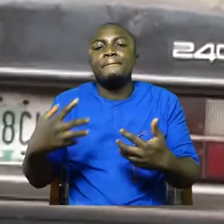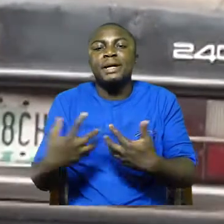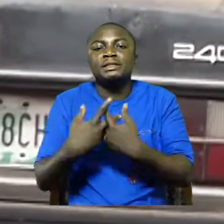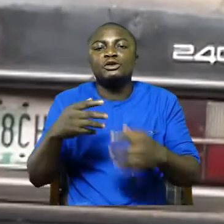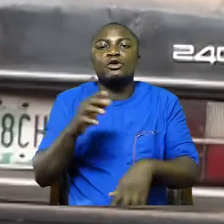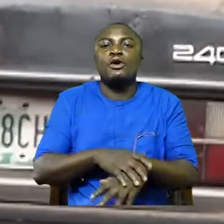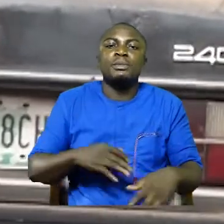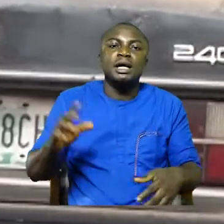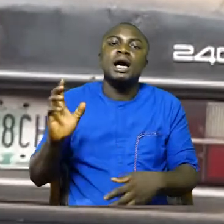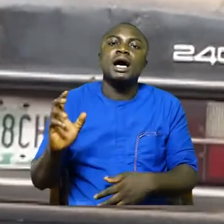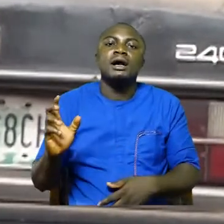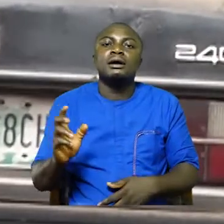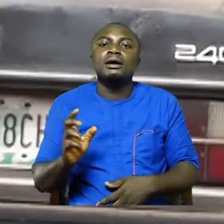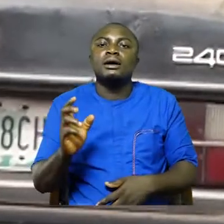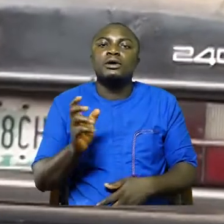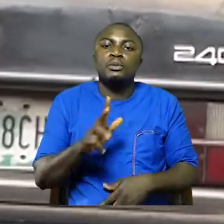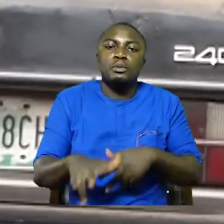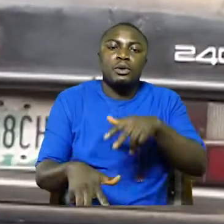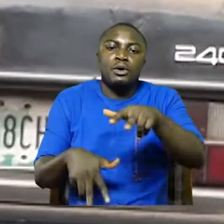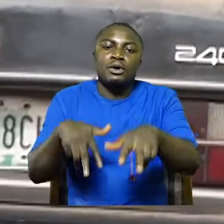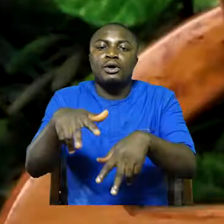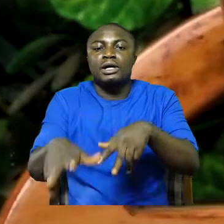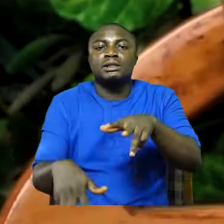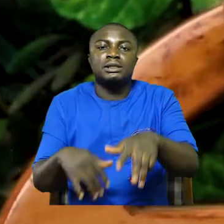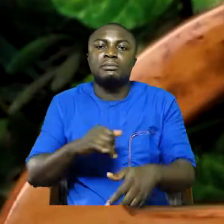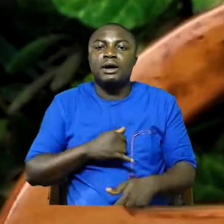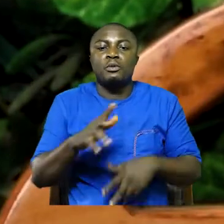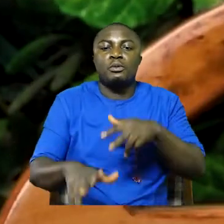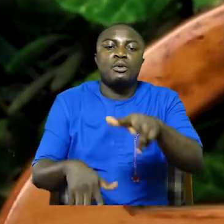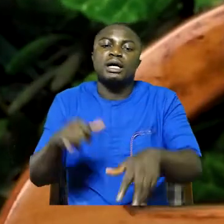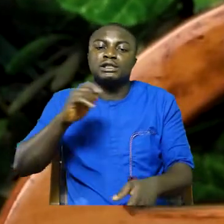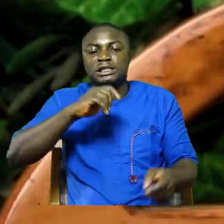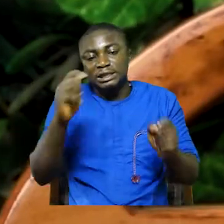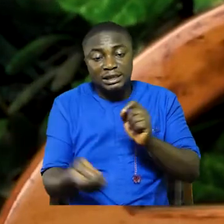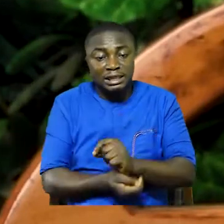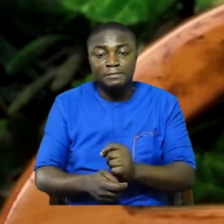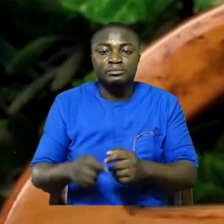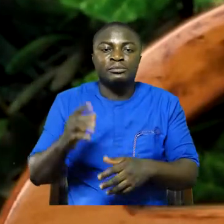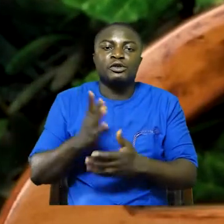that it affected my walking step had changed. Somewhere around